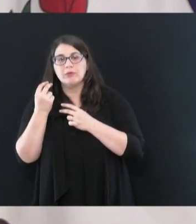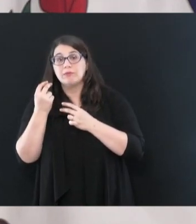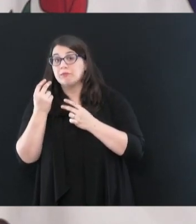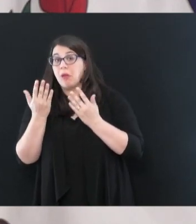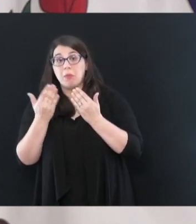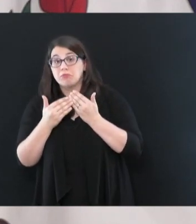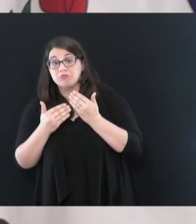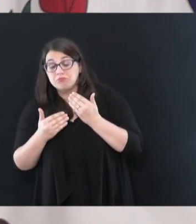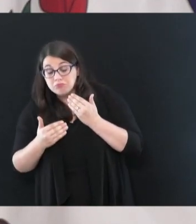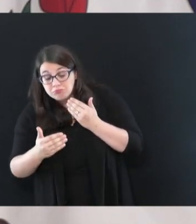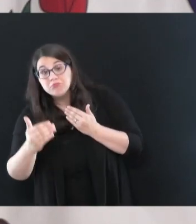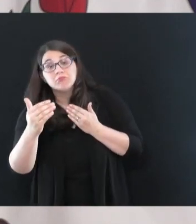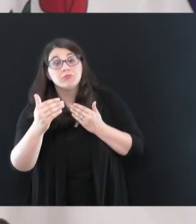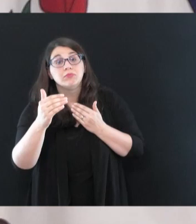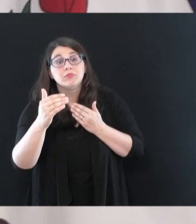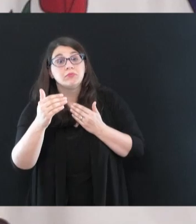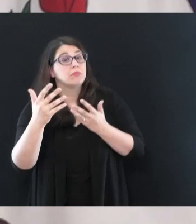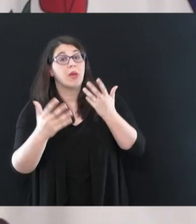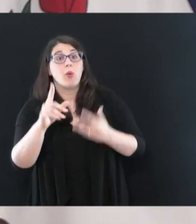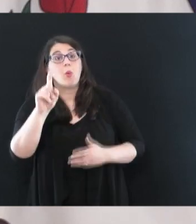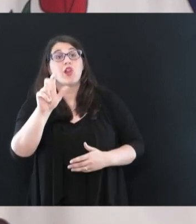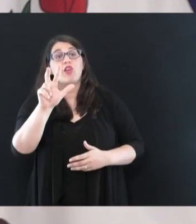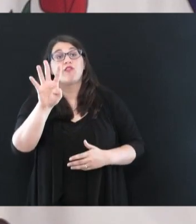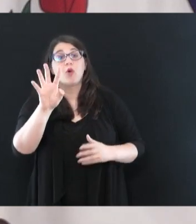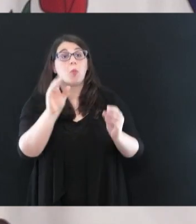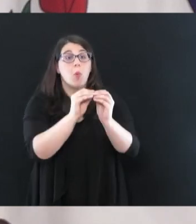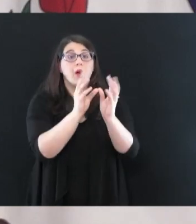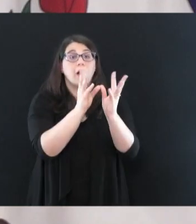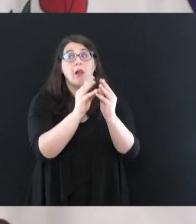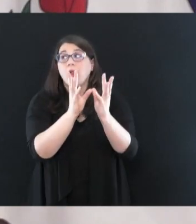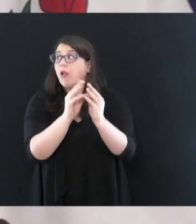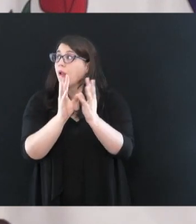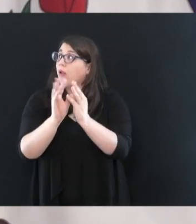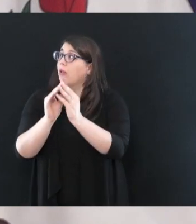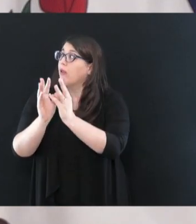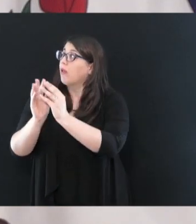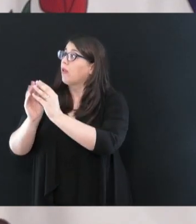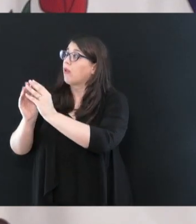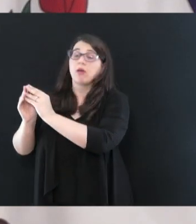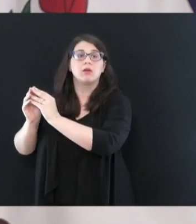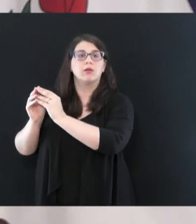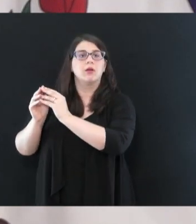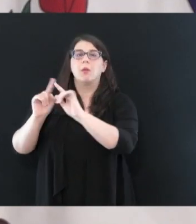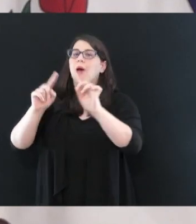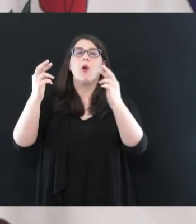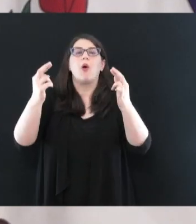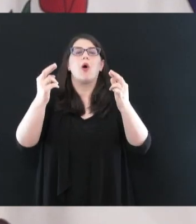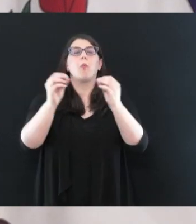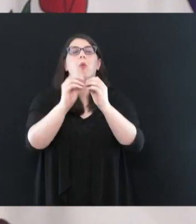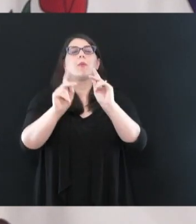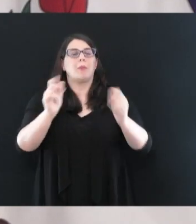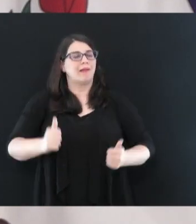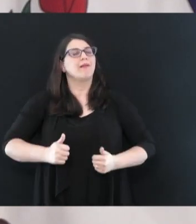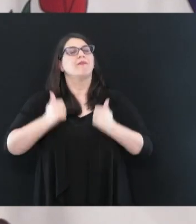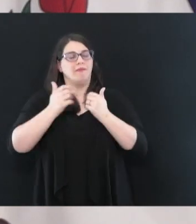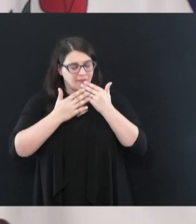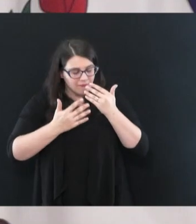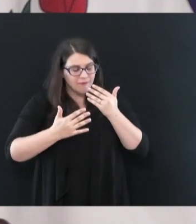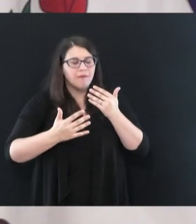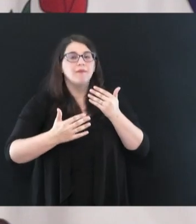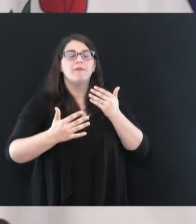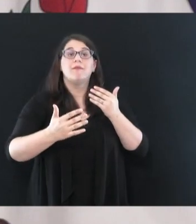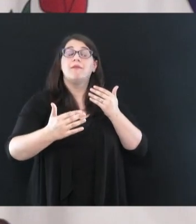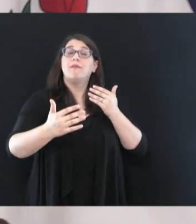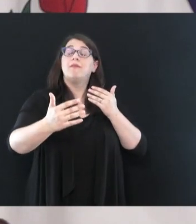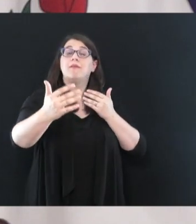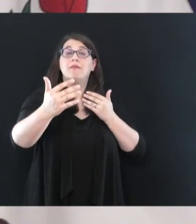134 more, there'll be lots and lots and lots of life beyond the 134 more. And I hope and pray that it's a fraction of